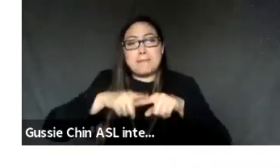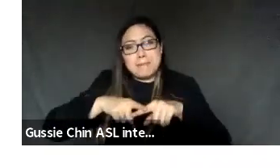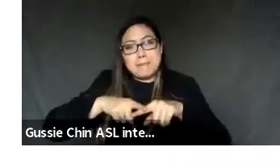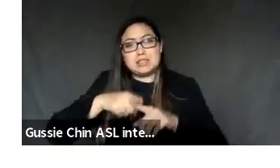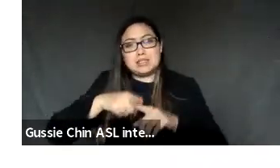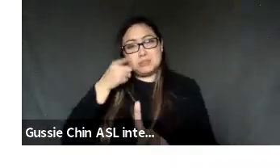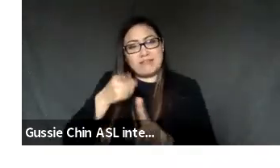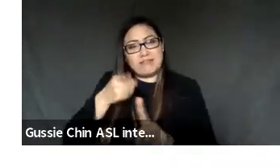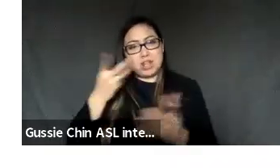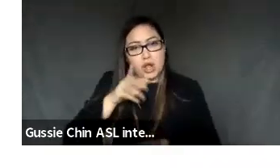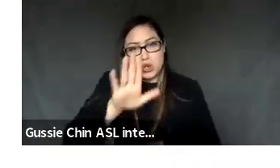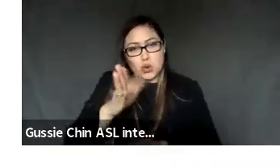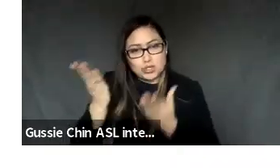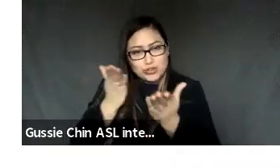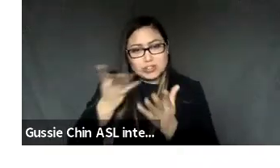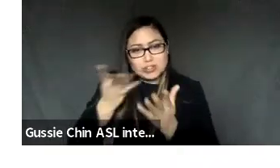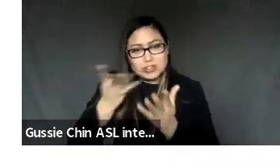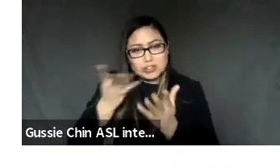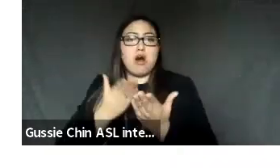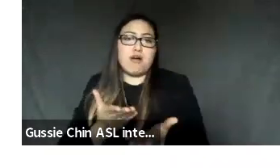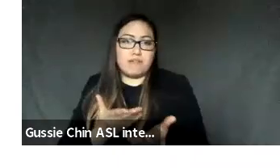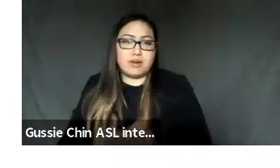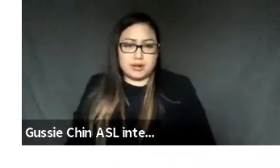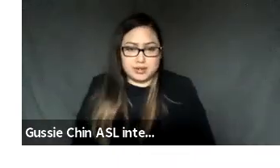in that specific, facility as well.